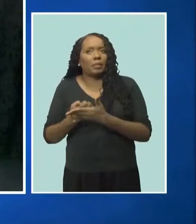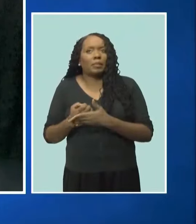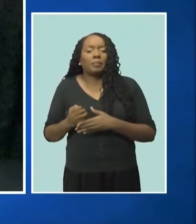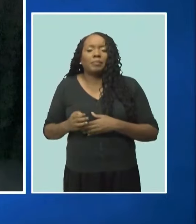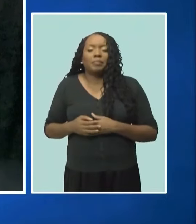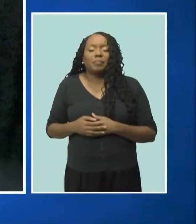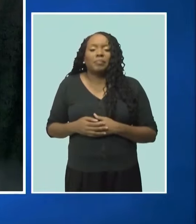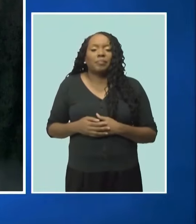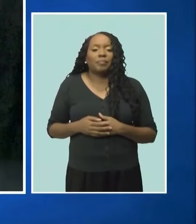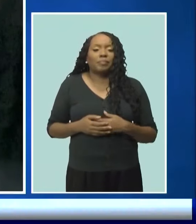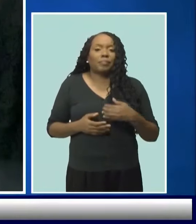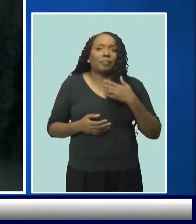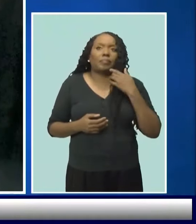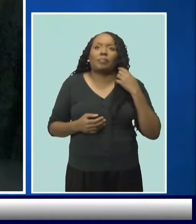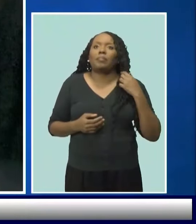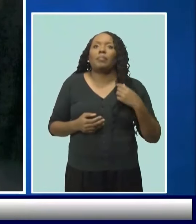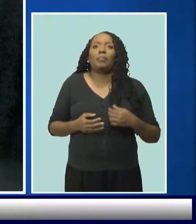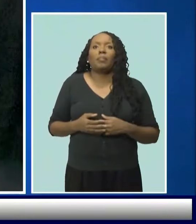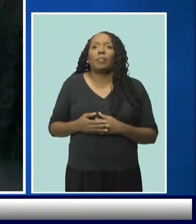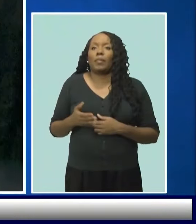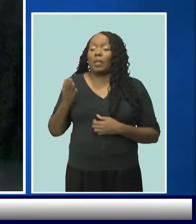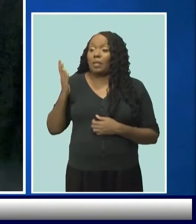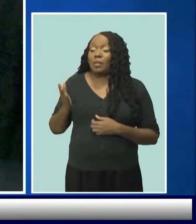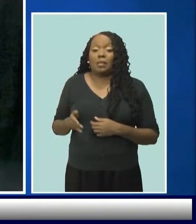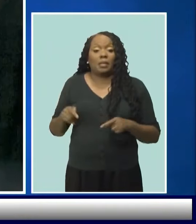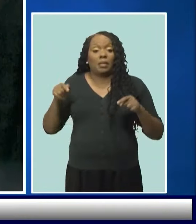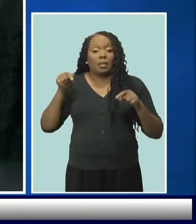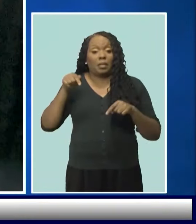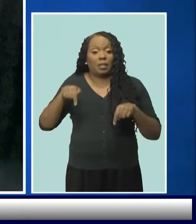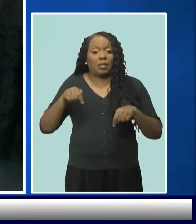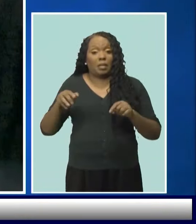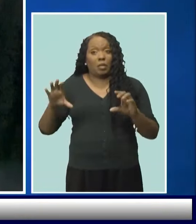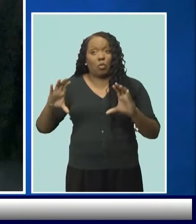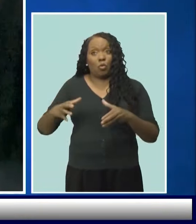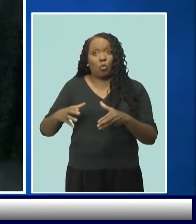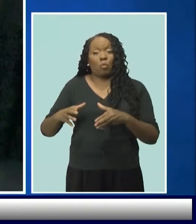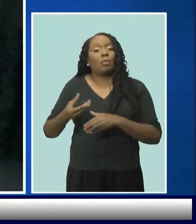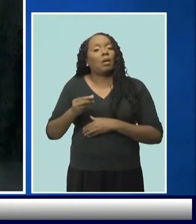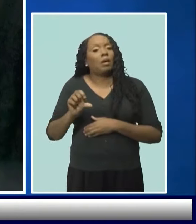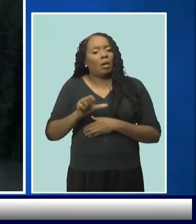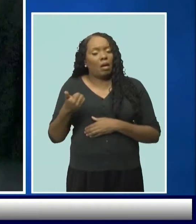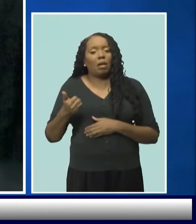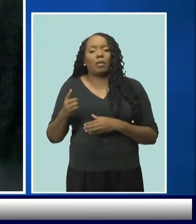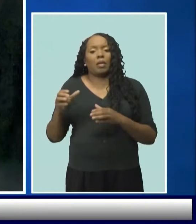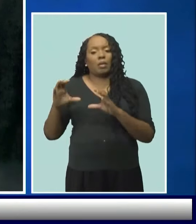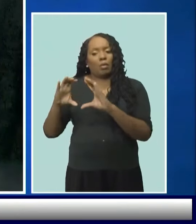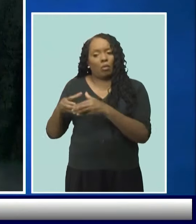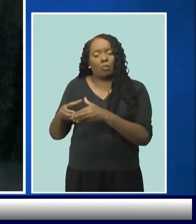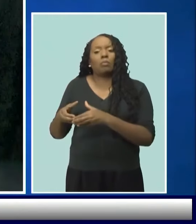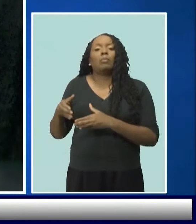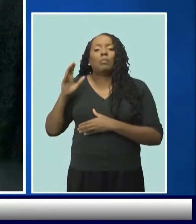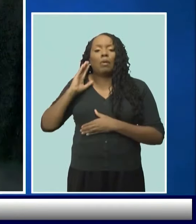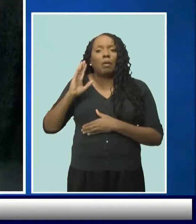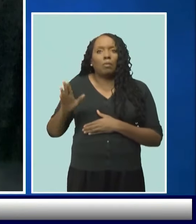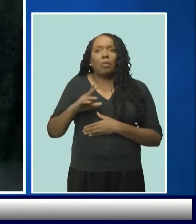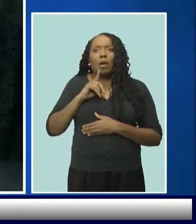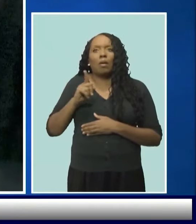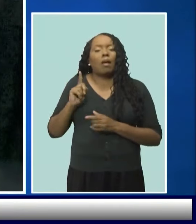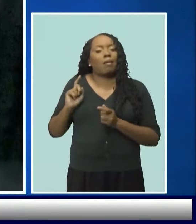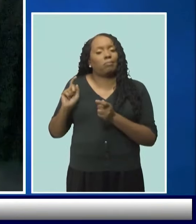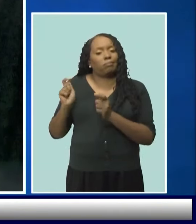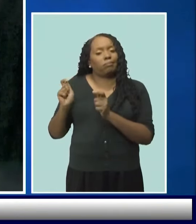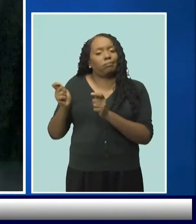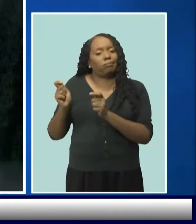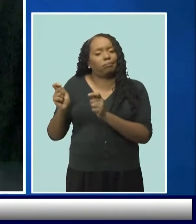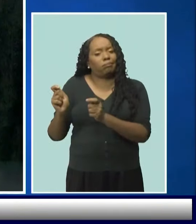is this cohort and others before them who will continue to evolve the